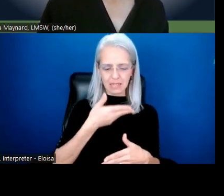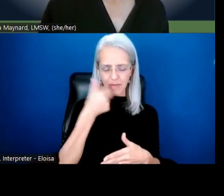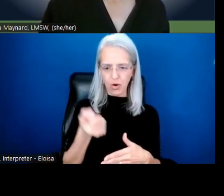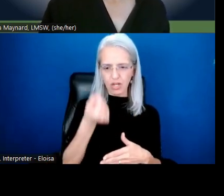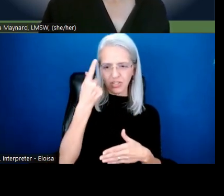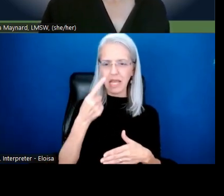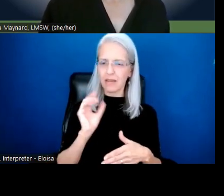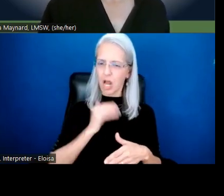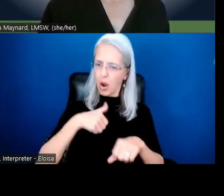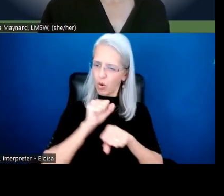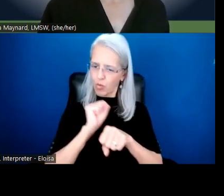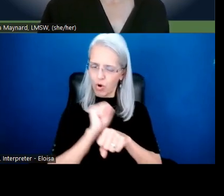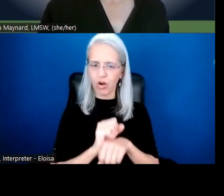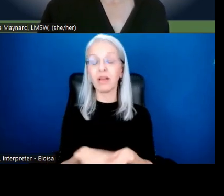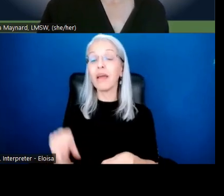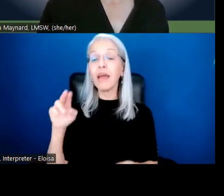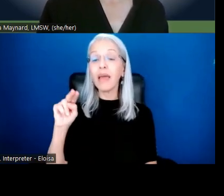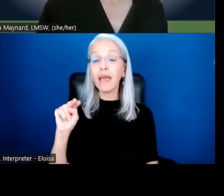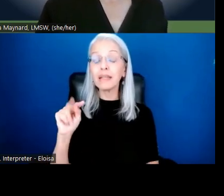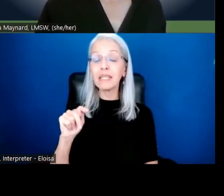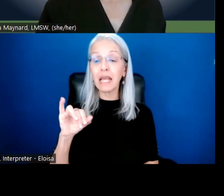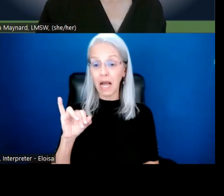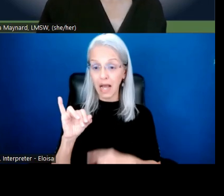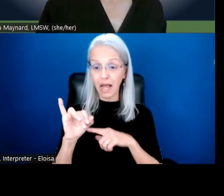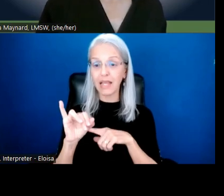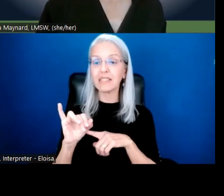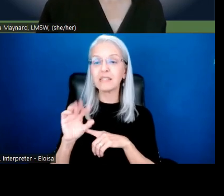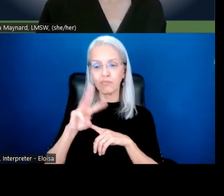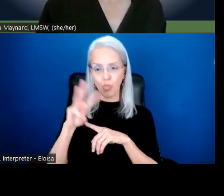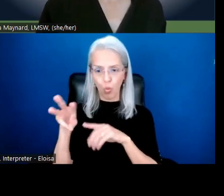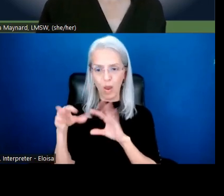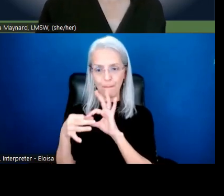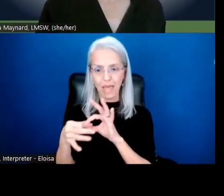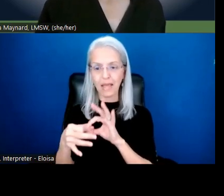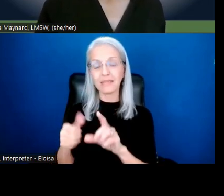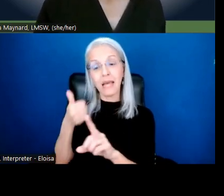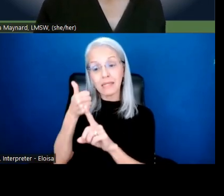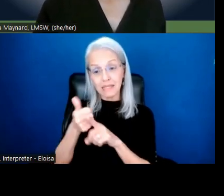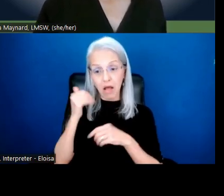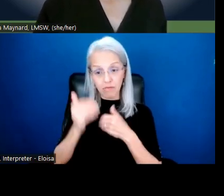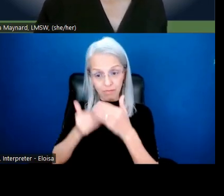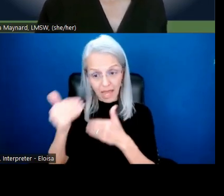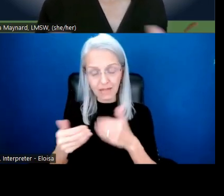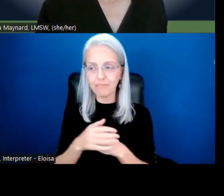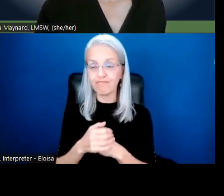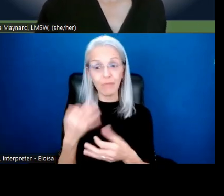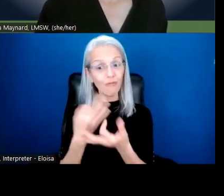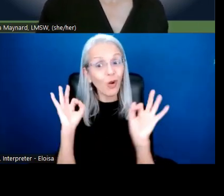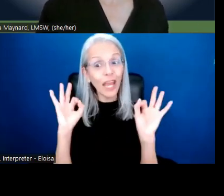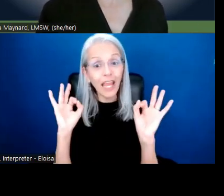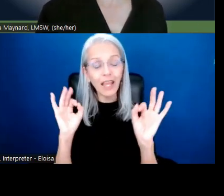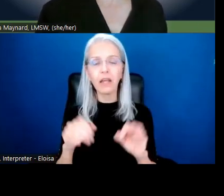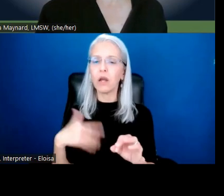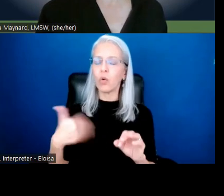And, NTI, again, it's web-based, it's self-paced, it's free. It's so rich